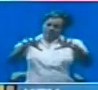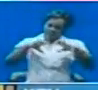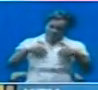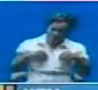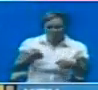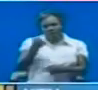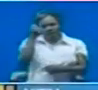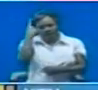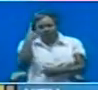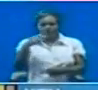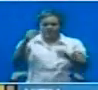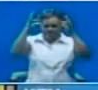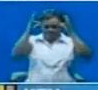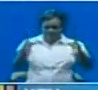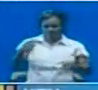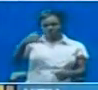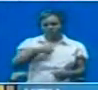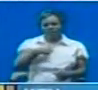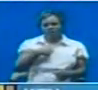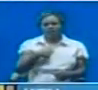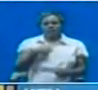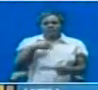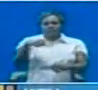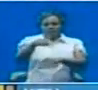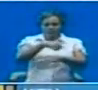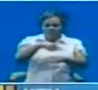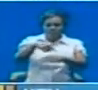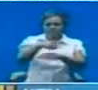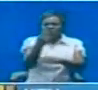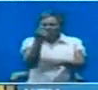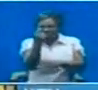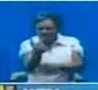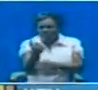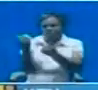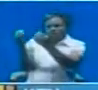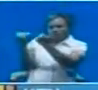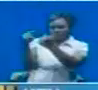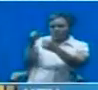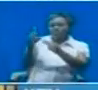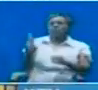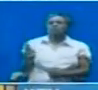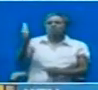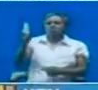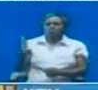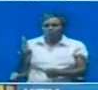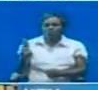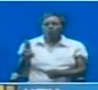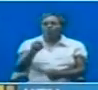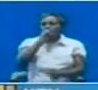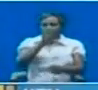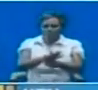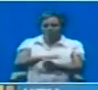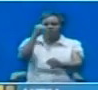to understand my decision. With just hours to the big date with judges at the ICC, Uhuru made good his word.